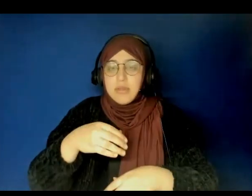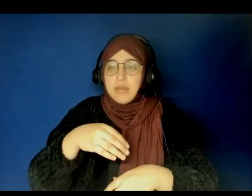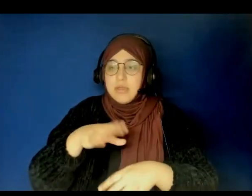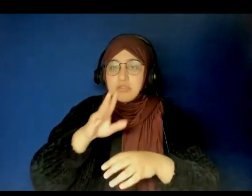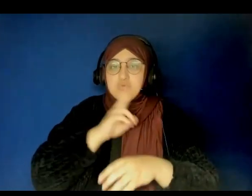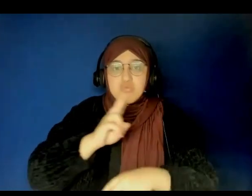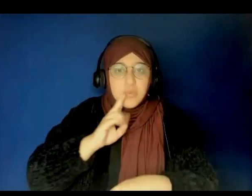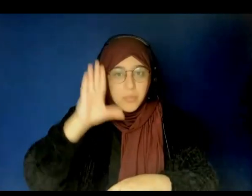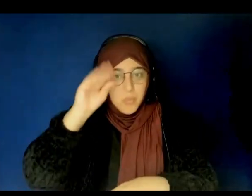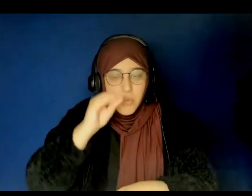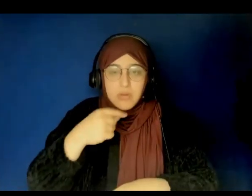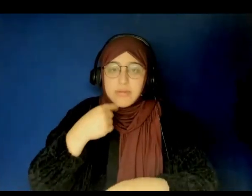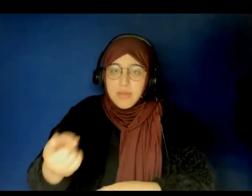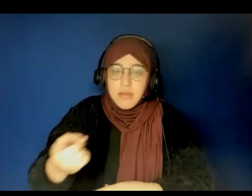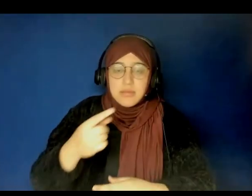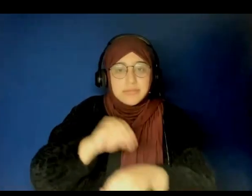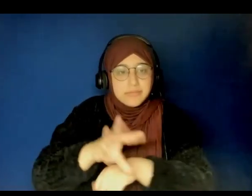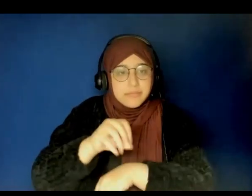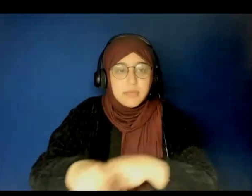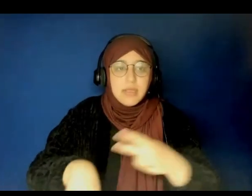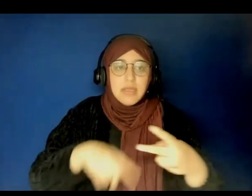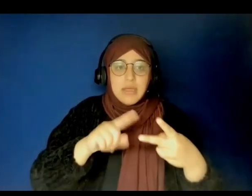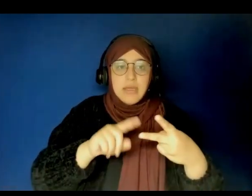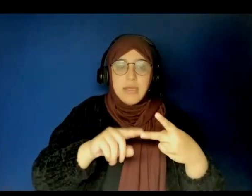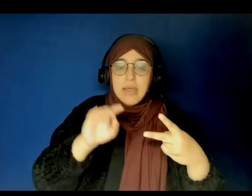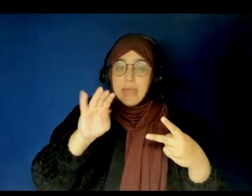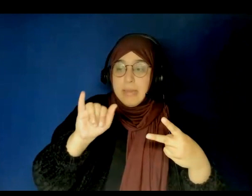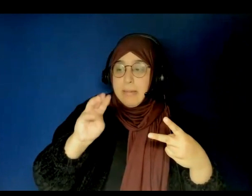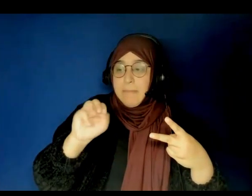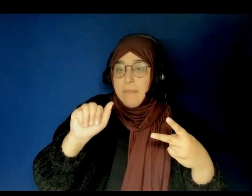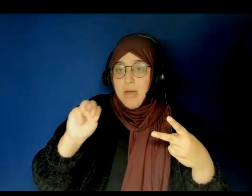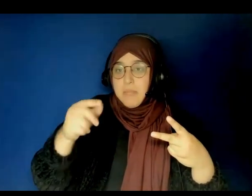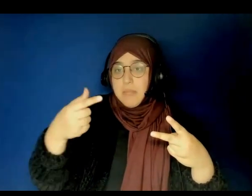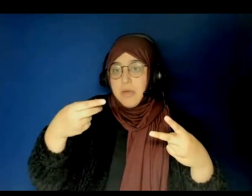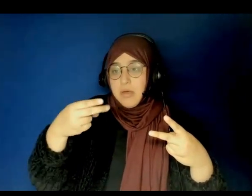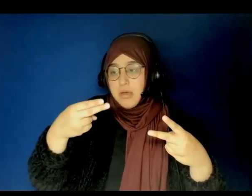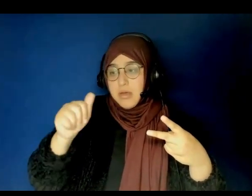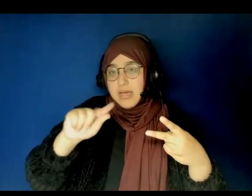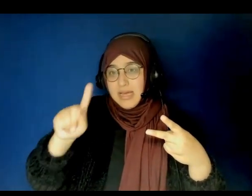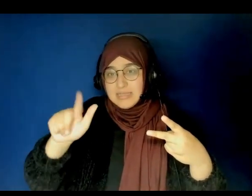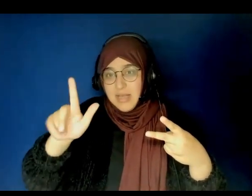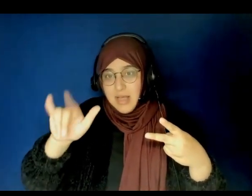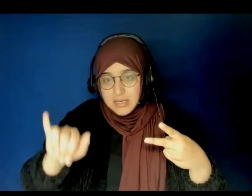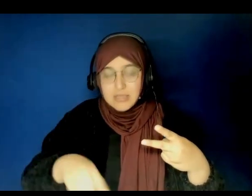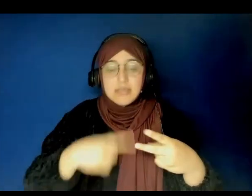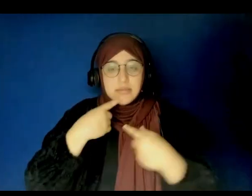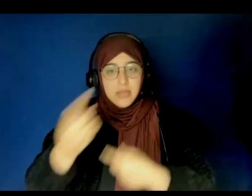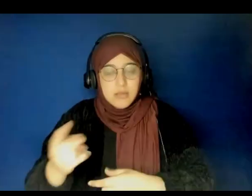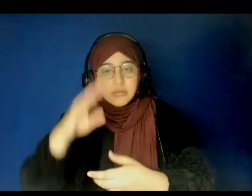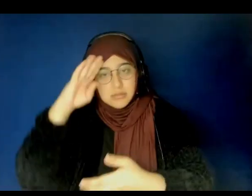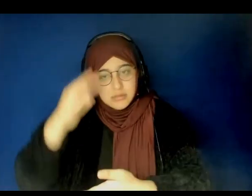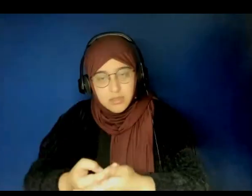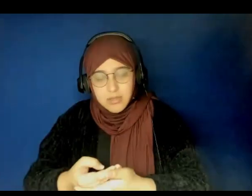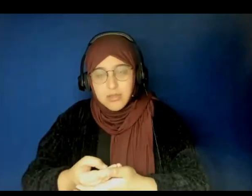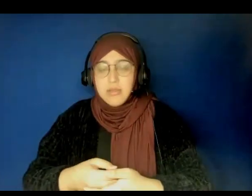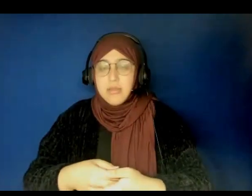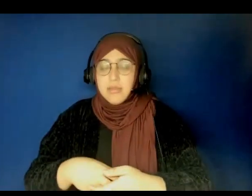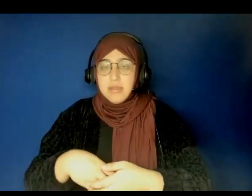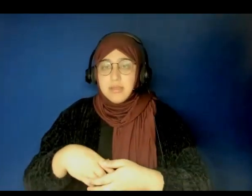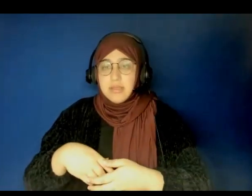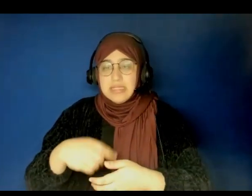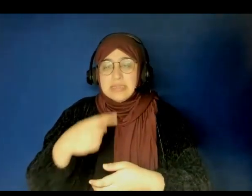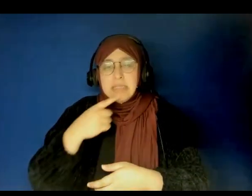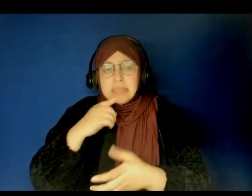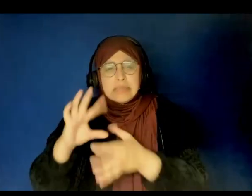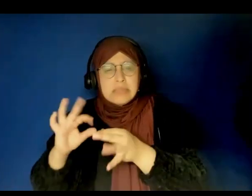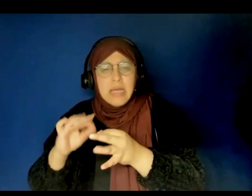has one called Ayyuha al-Walad, O son, which is said to have been written to one of his students, not his sons, but it's still an